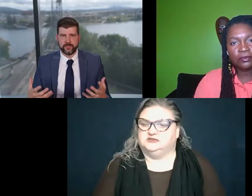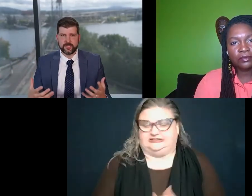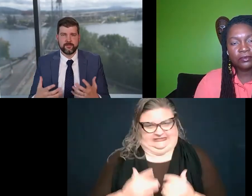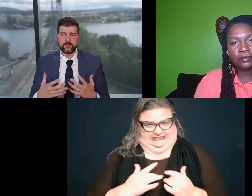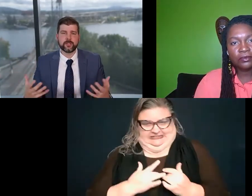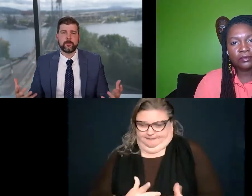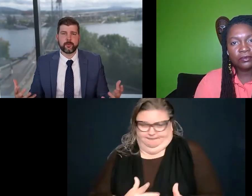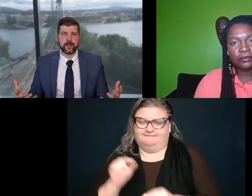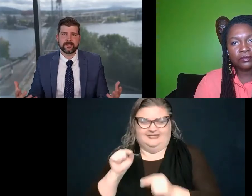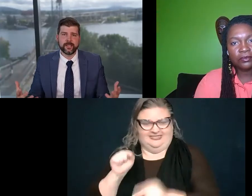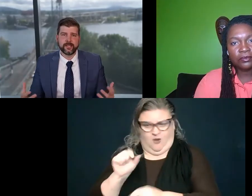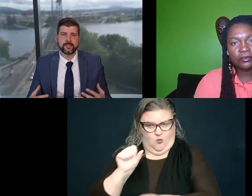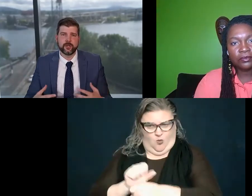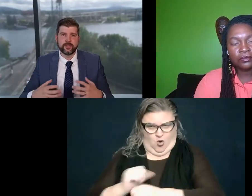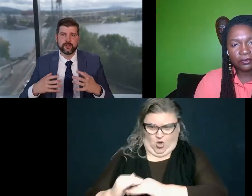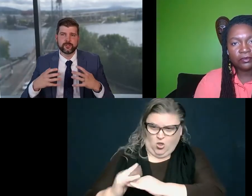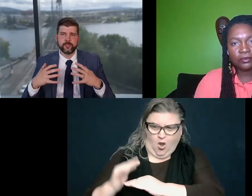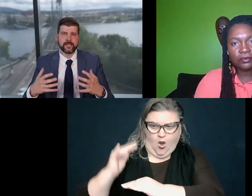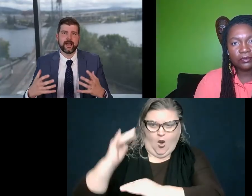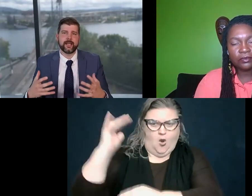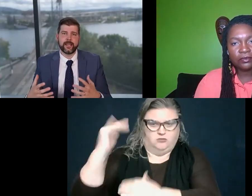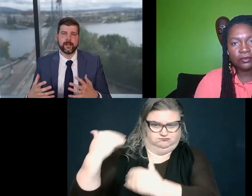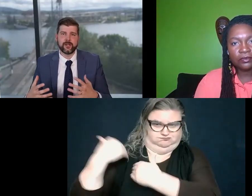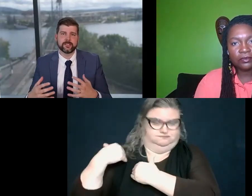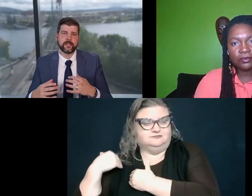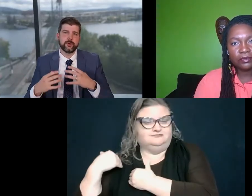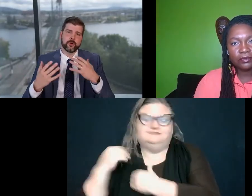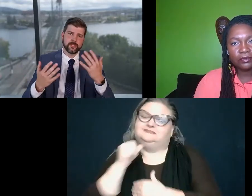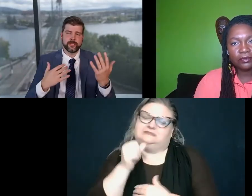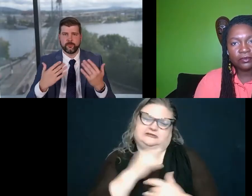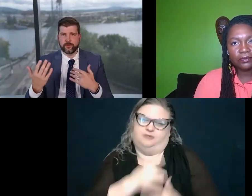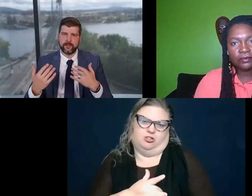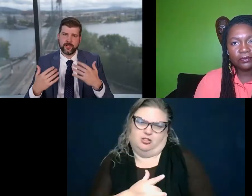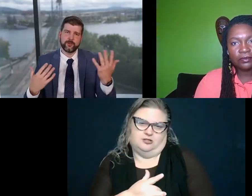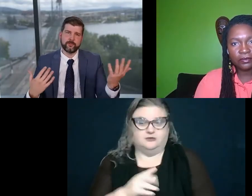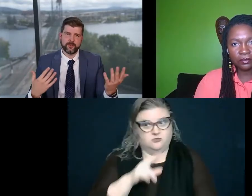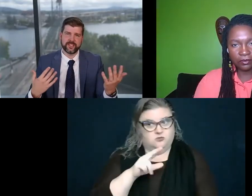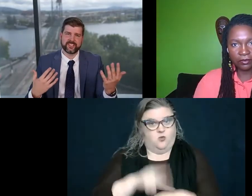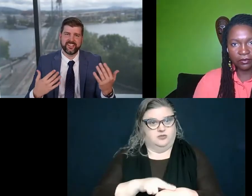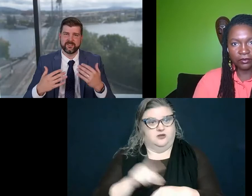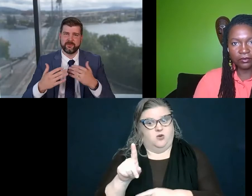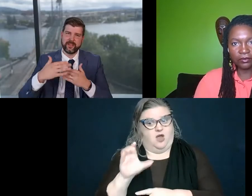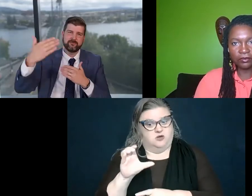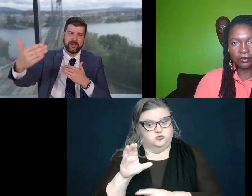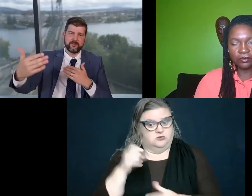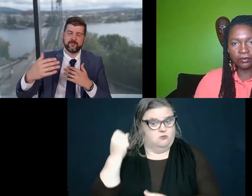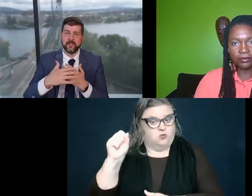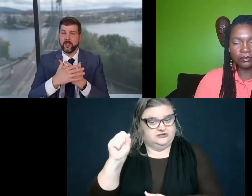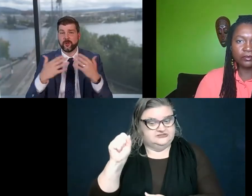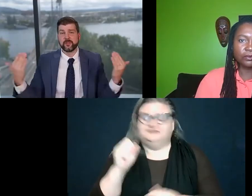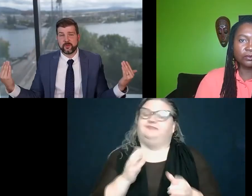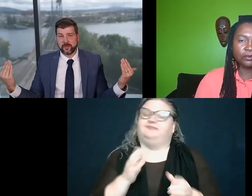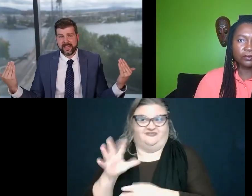exist for this office. It was unprecedented. So there's really not an analog to say, normally we would have 100 protest cases, but we had